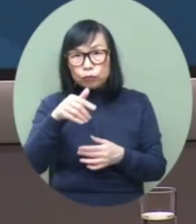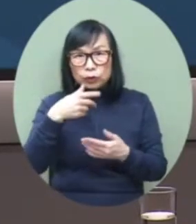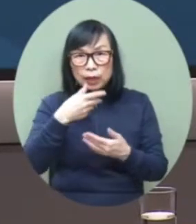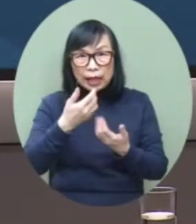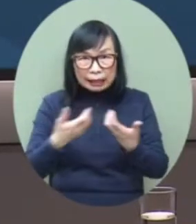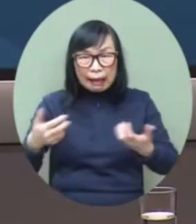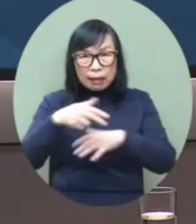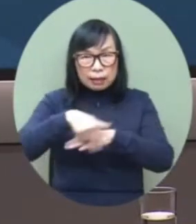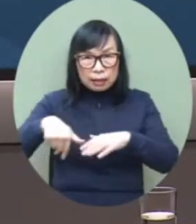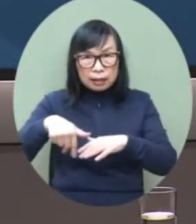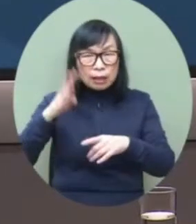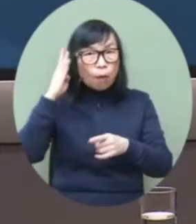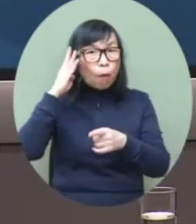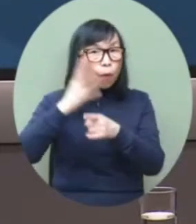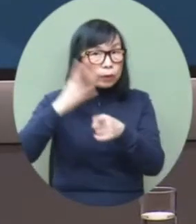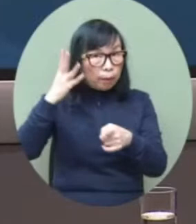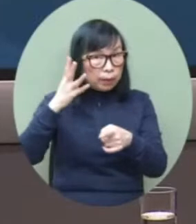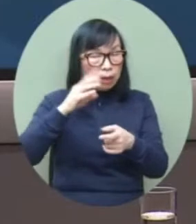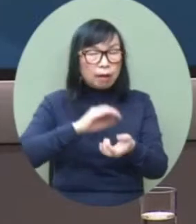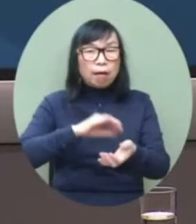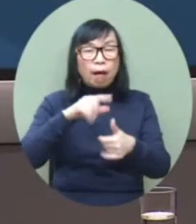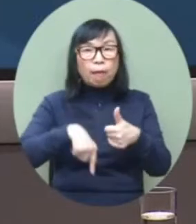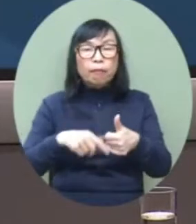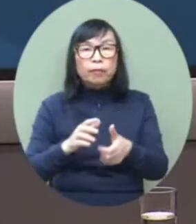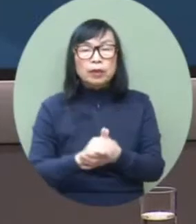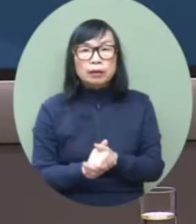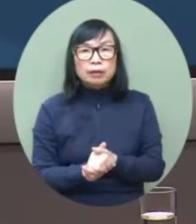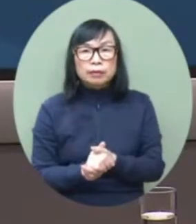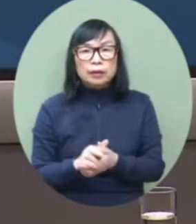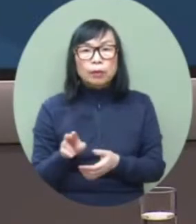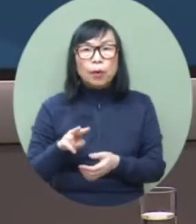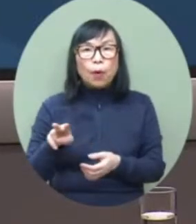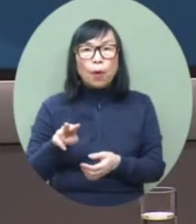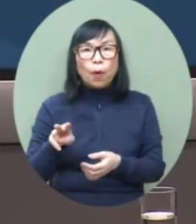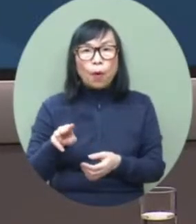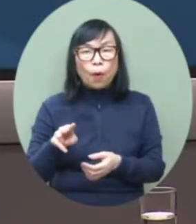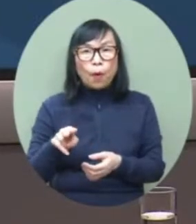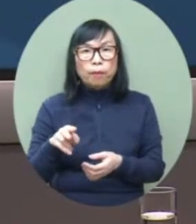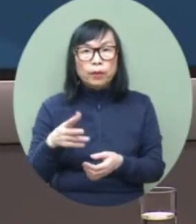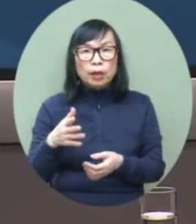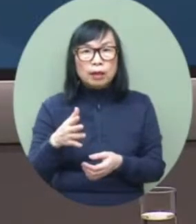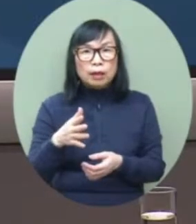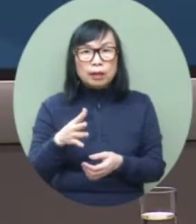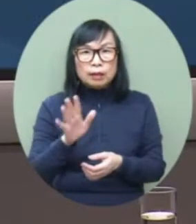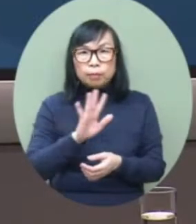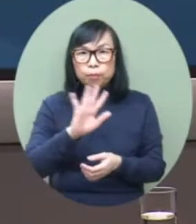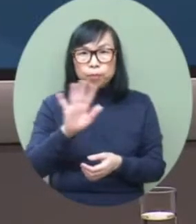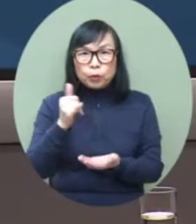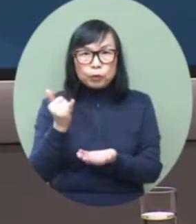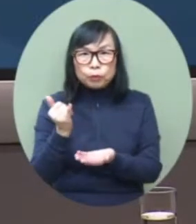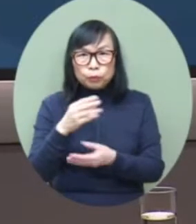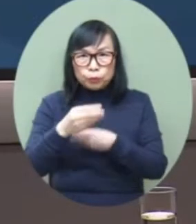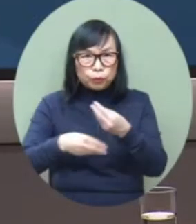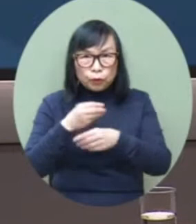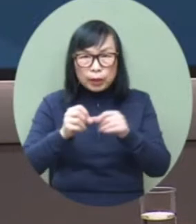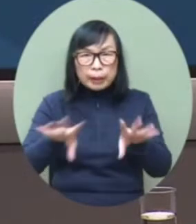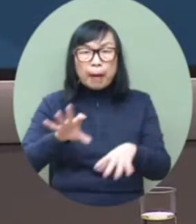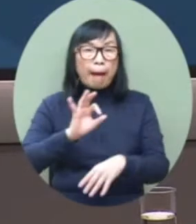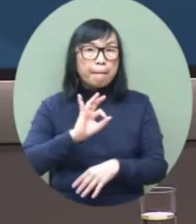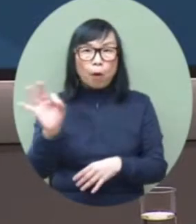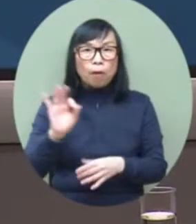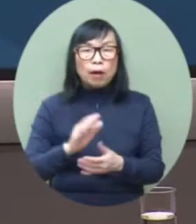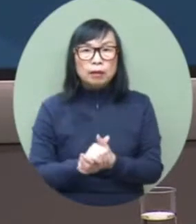then they would be like those who have been staying in the CIF for 14